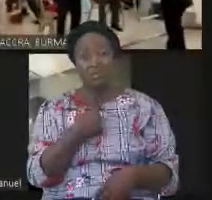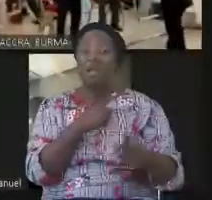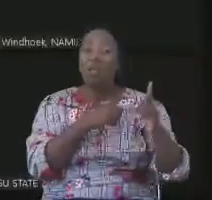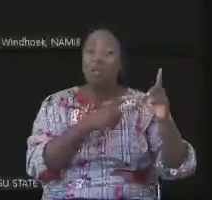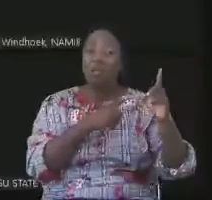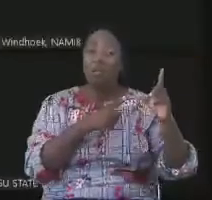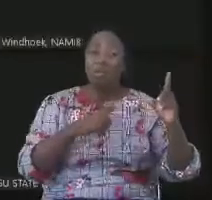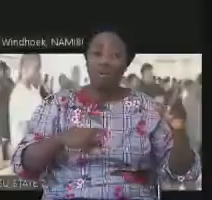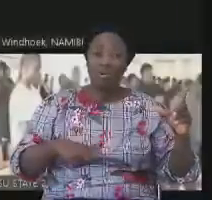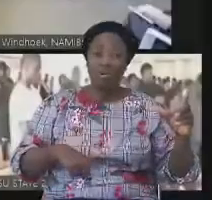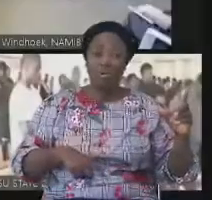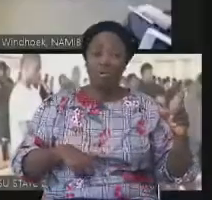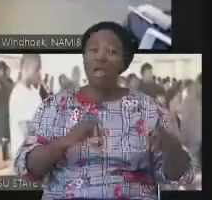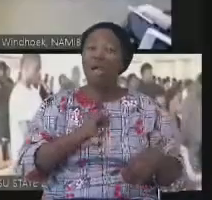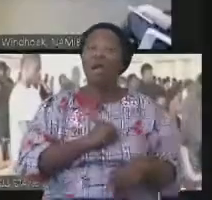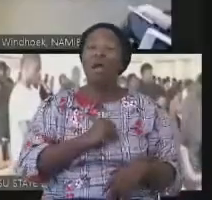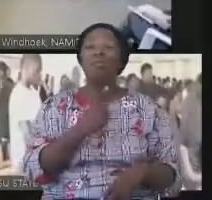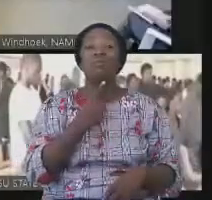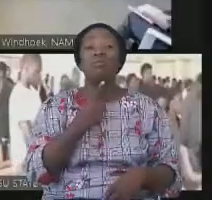lord i thirst